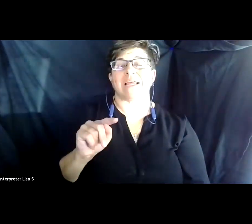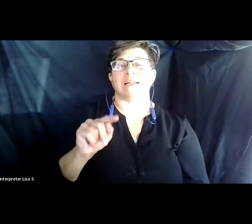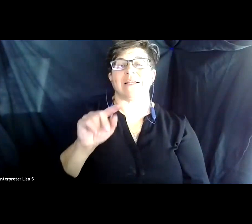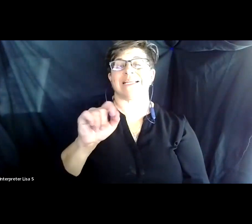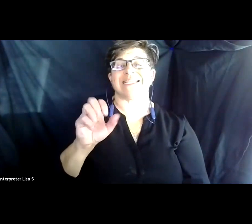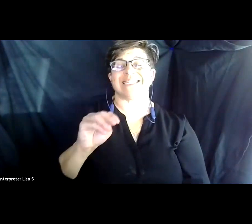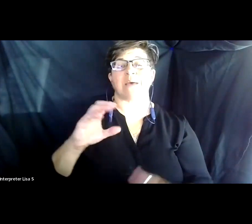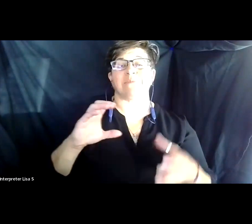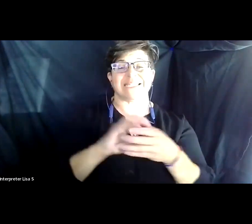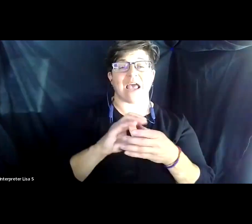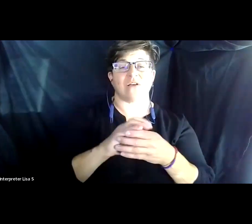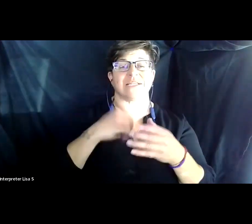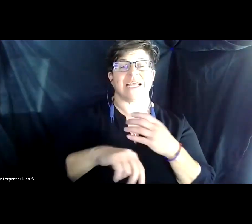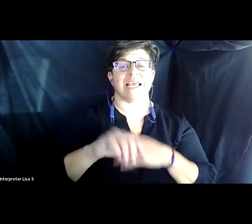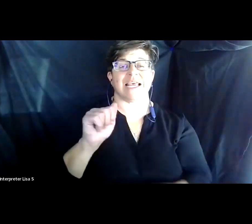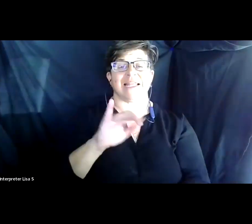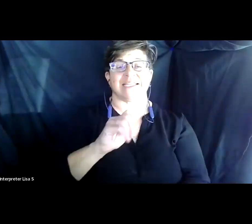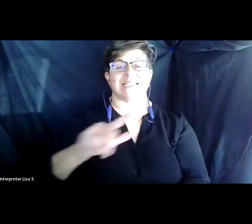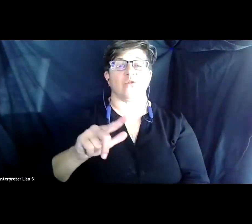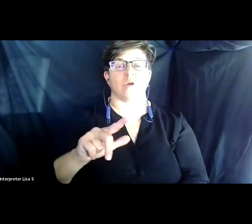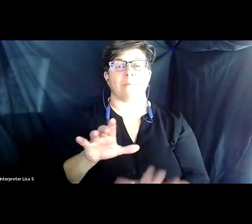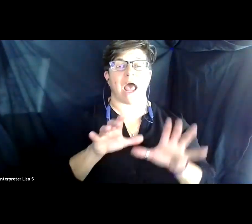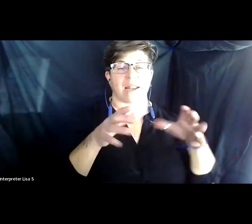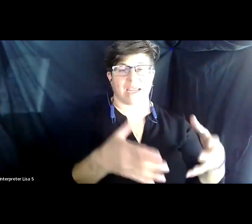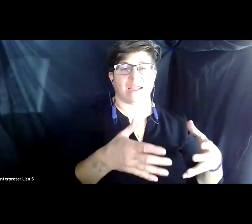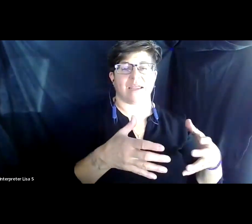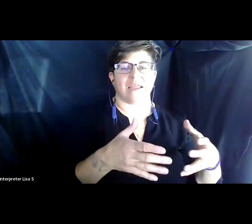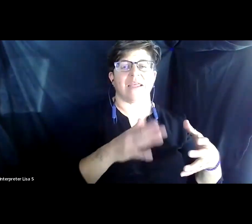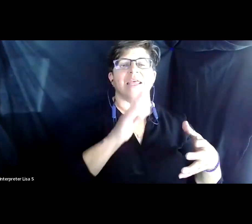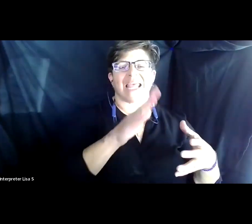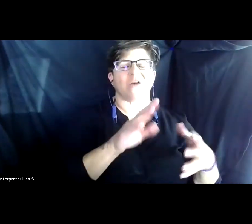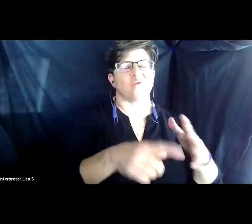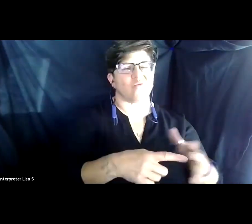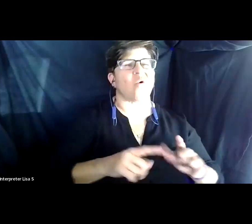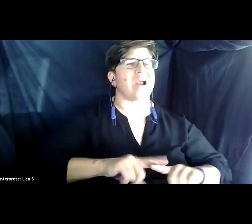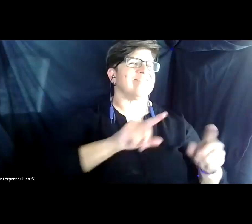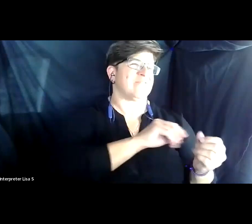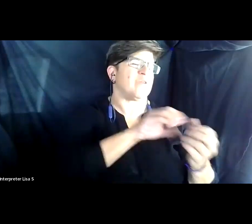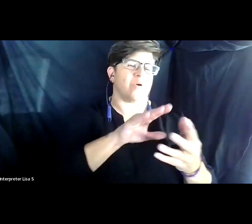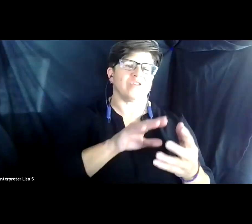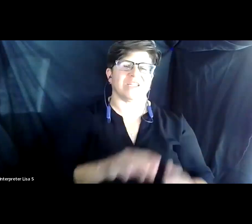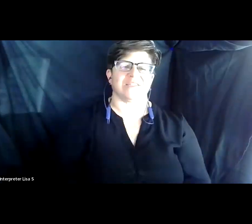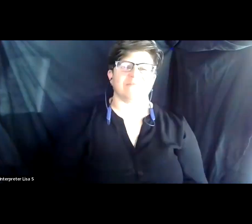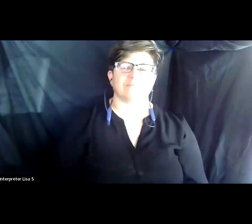retina, or cell-based therapies. It will require perhaps somewhat different approaches.